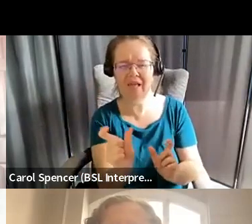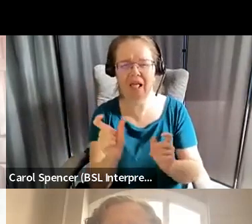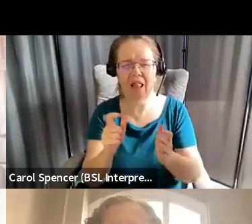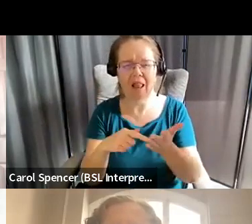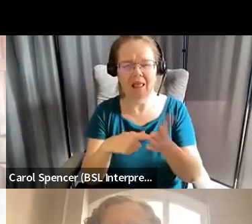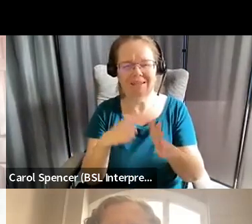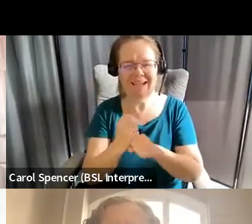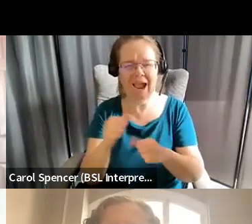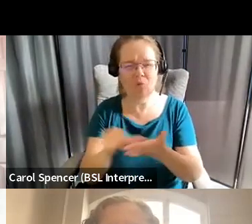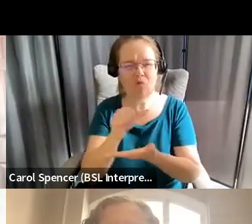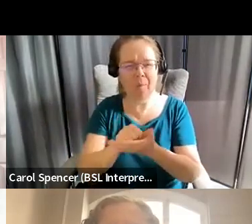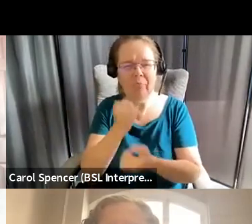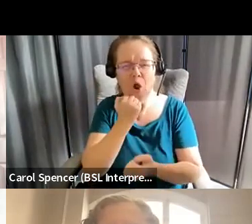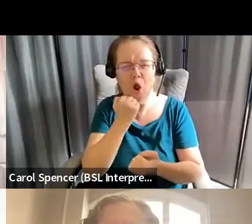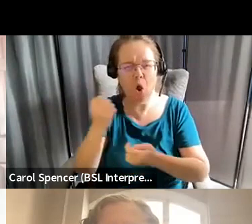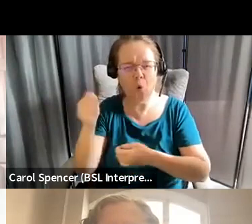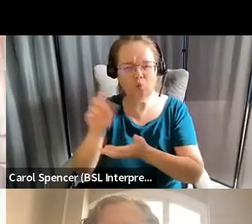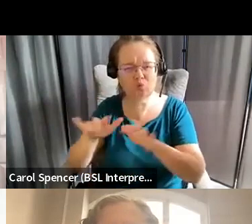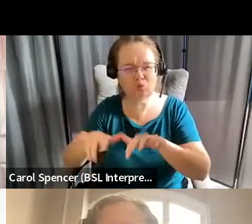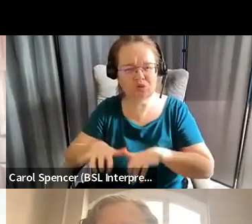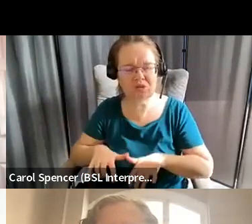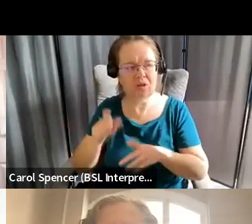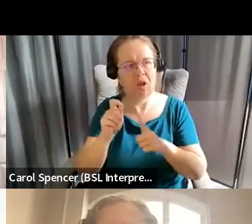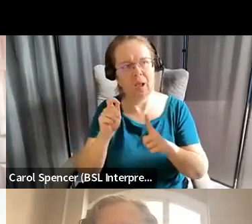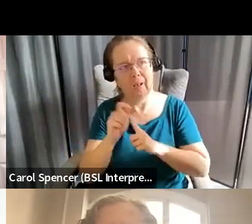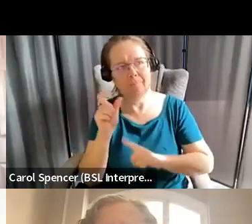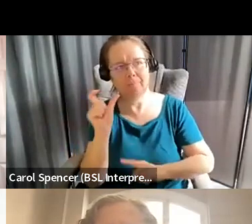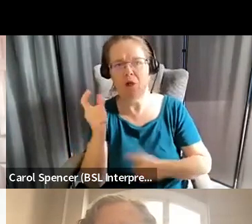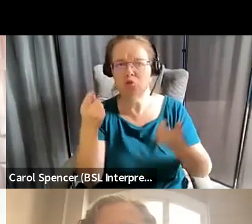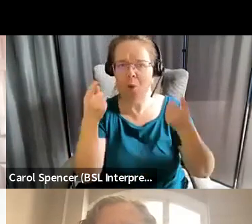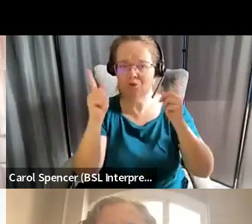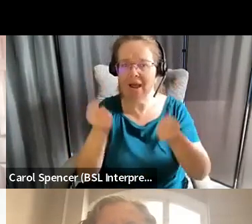code, the even if you have a password manager, it won't bring it up.